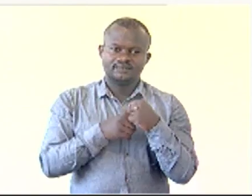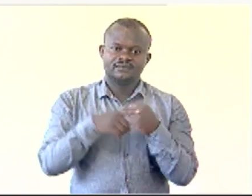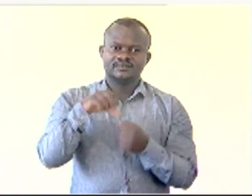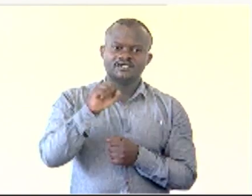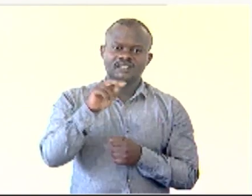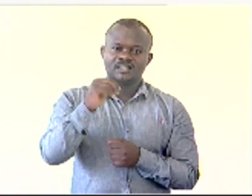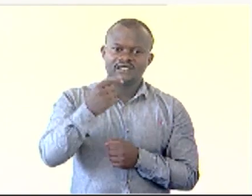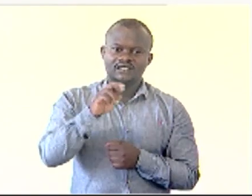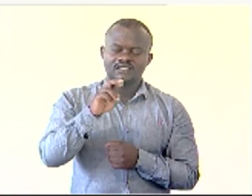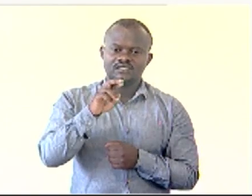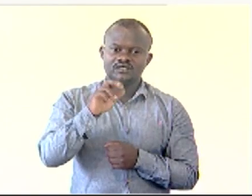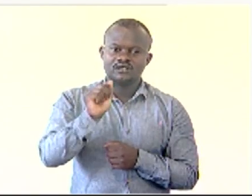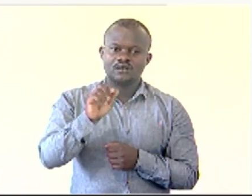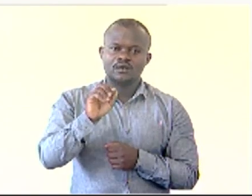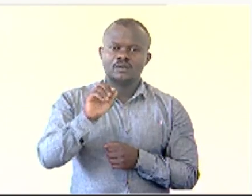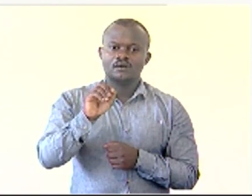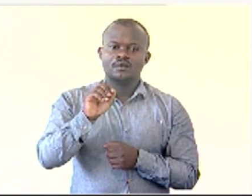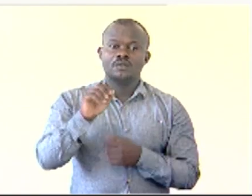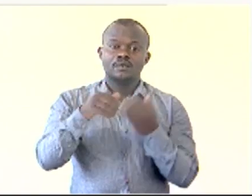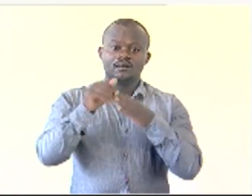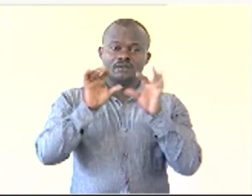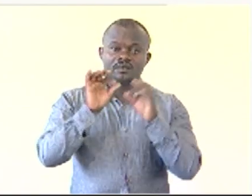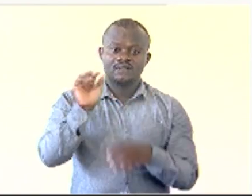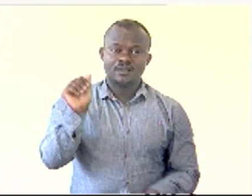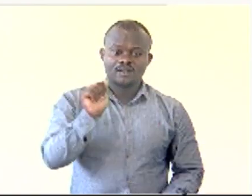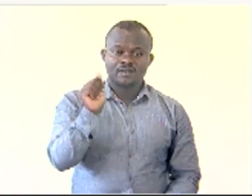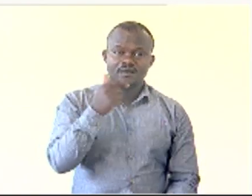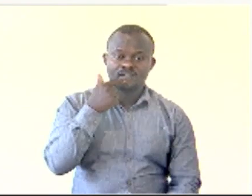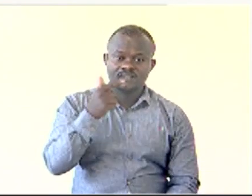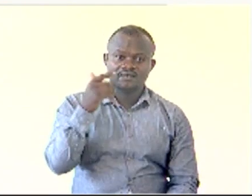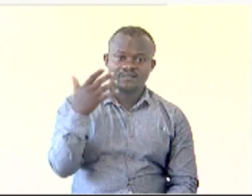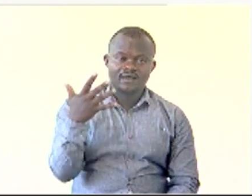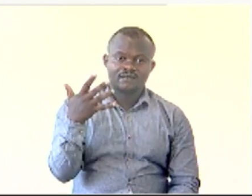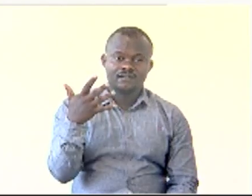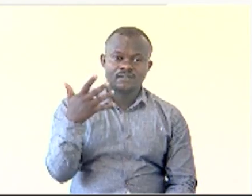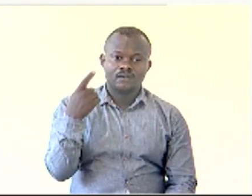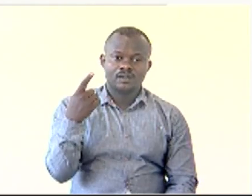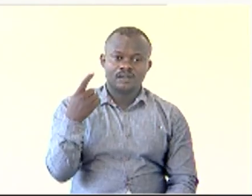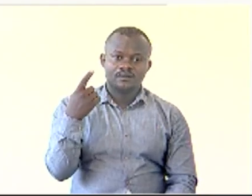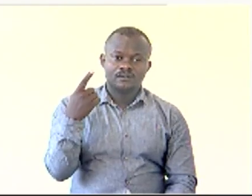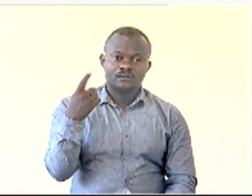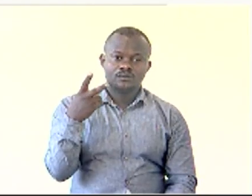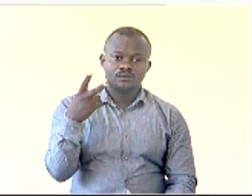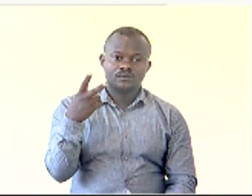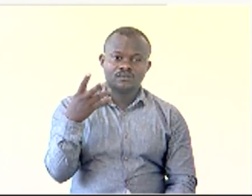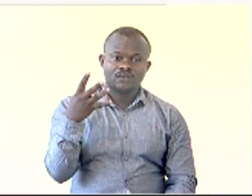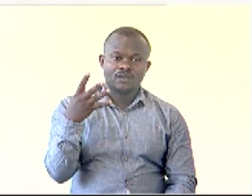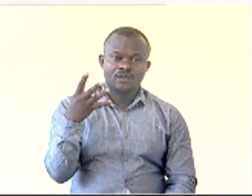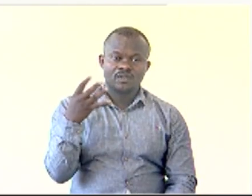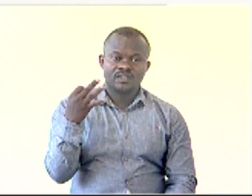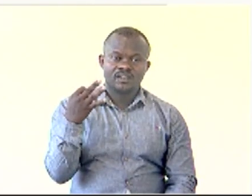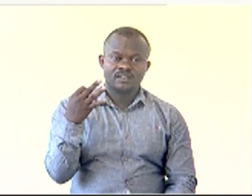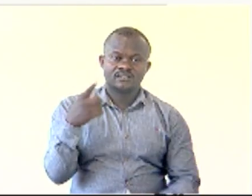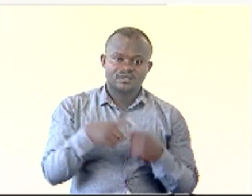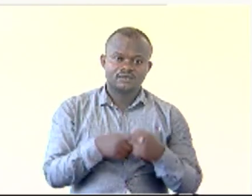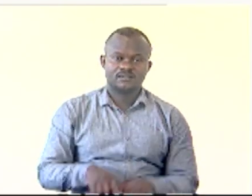synovial membrane. So you're going to choose A is 5, 1, 2, 4, 3,